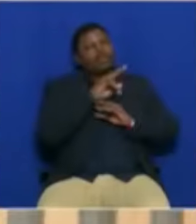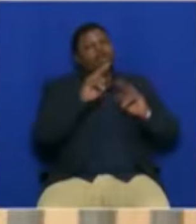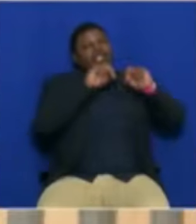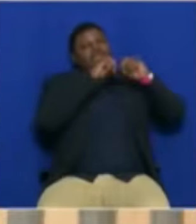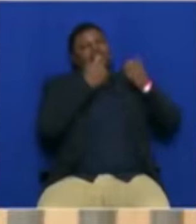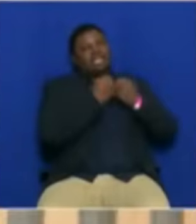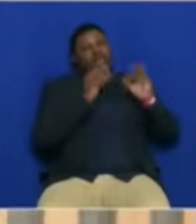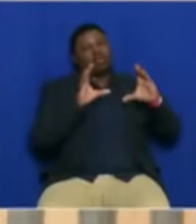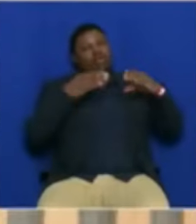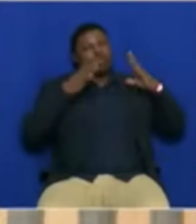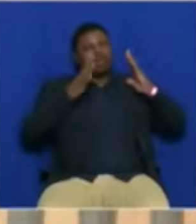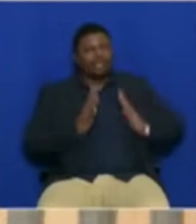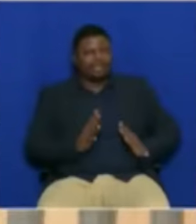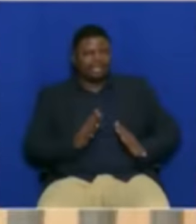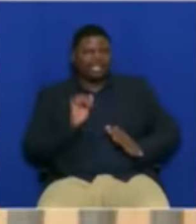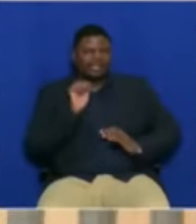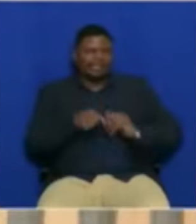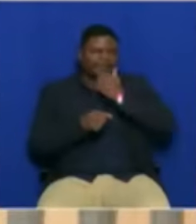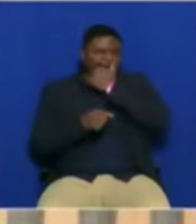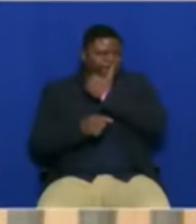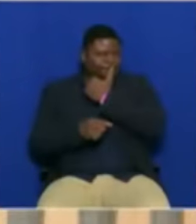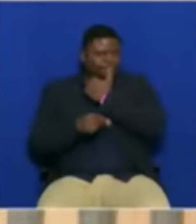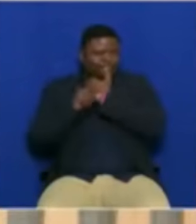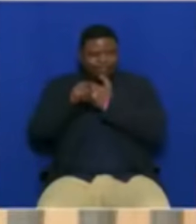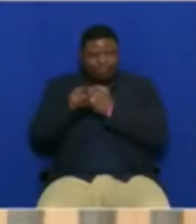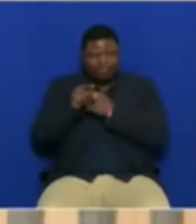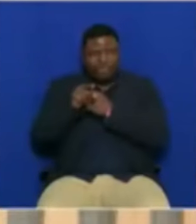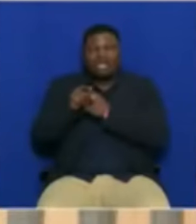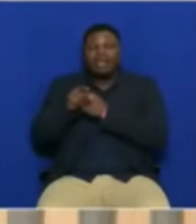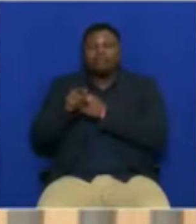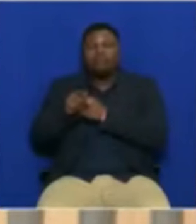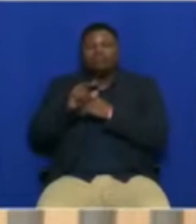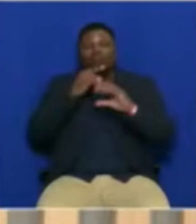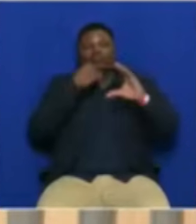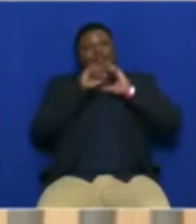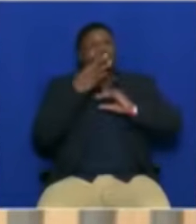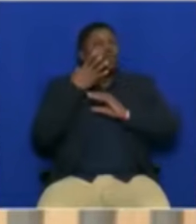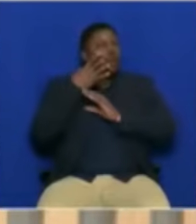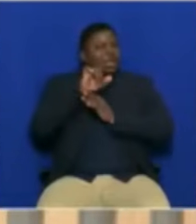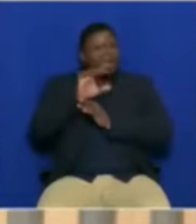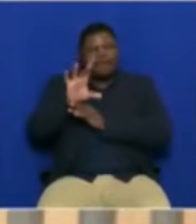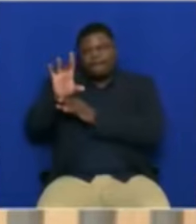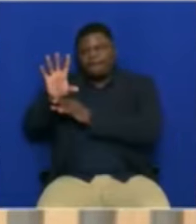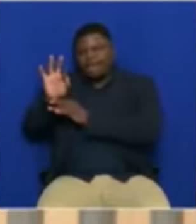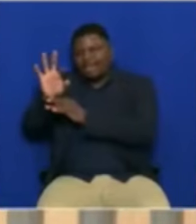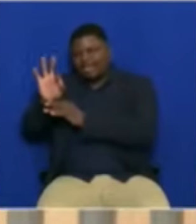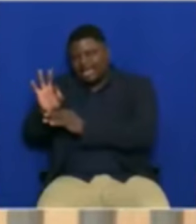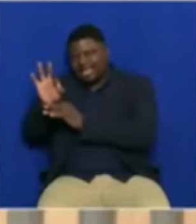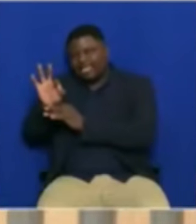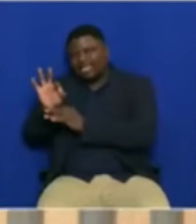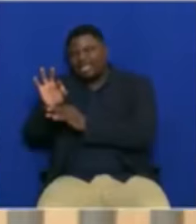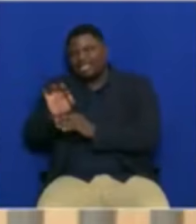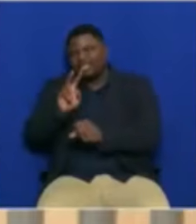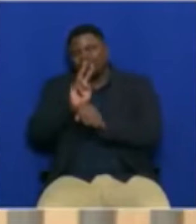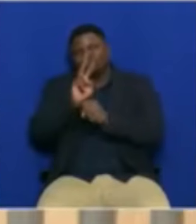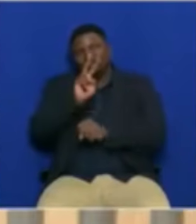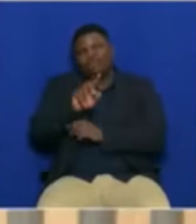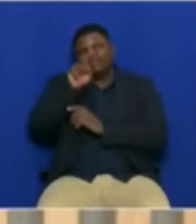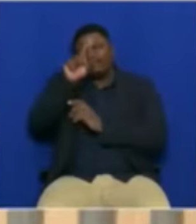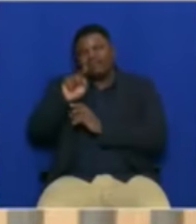before 1200 on Monday, 4th of November 2024. You see that? Then